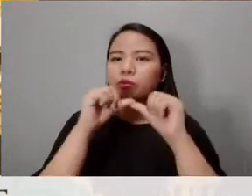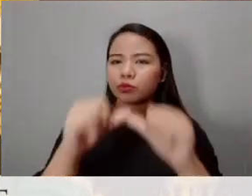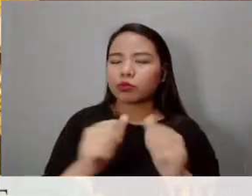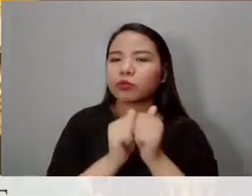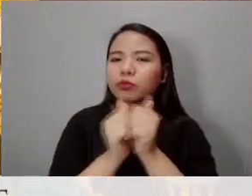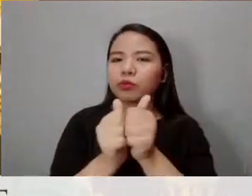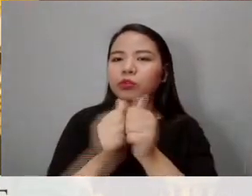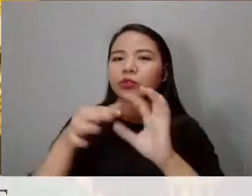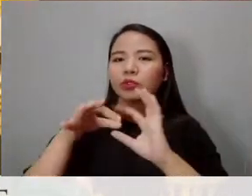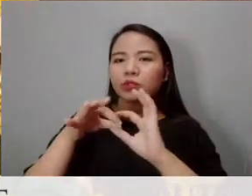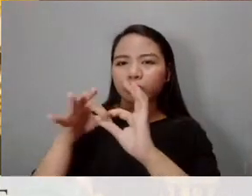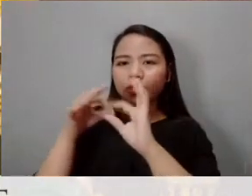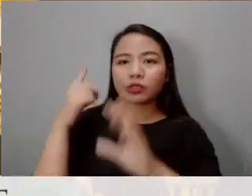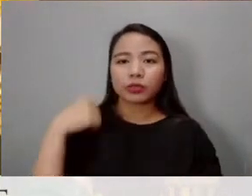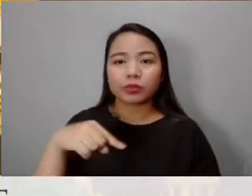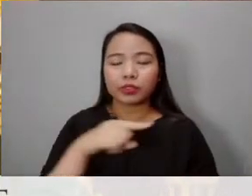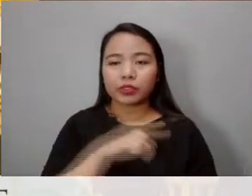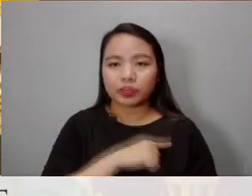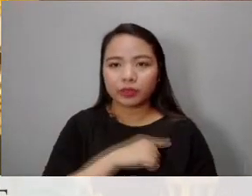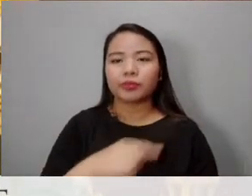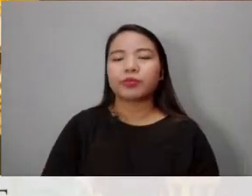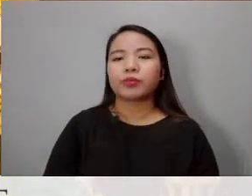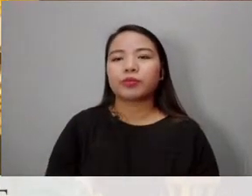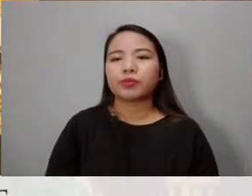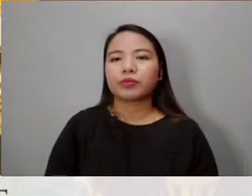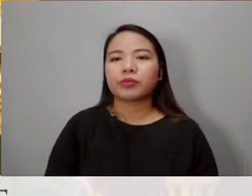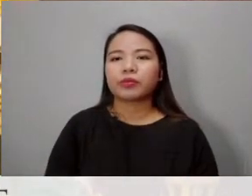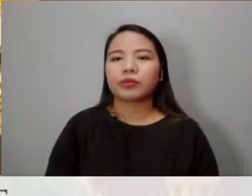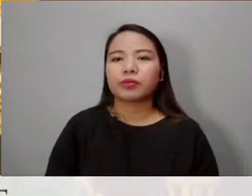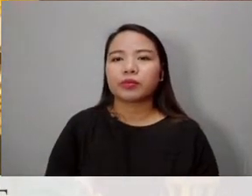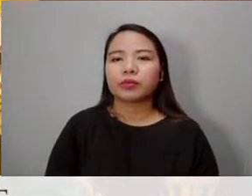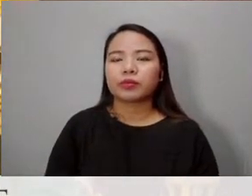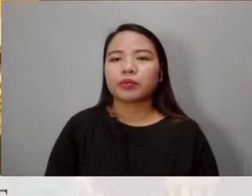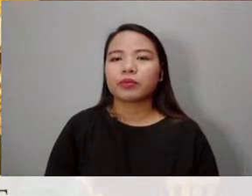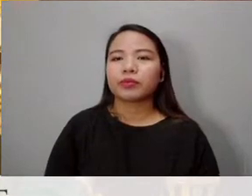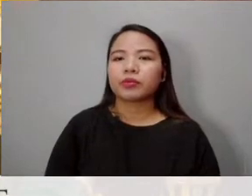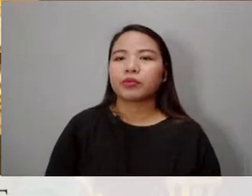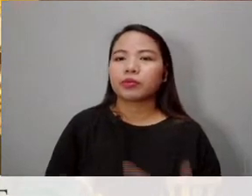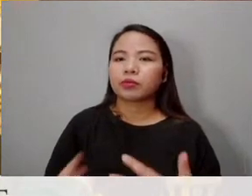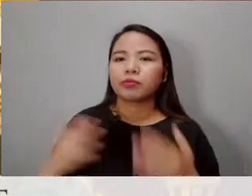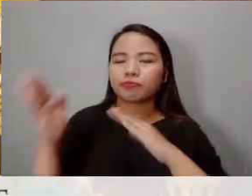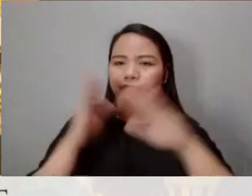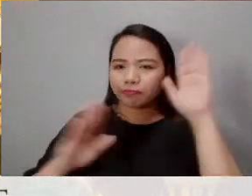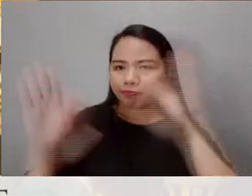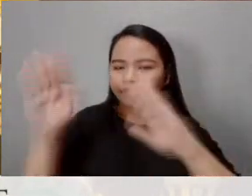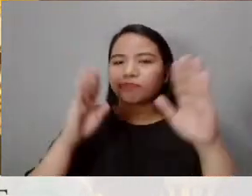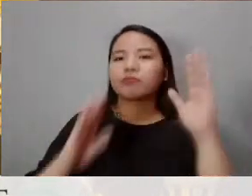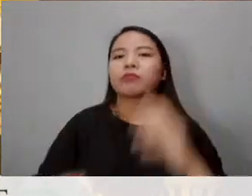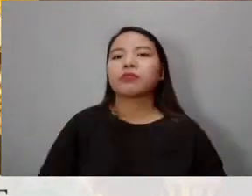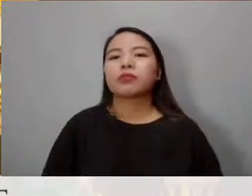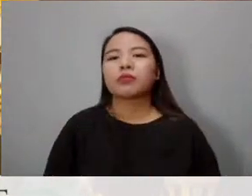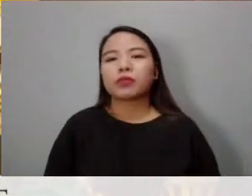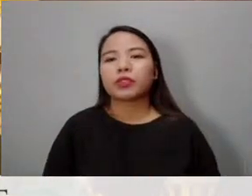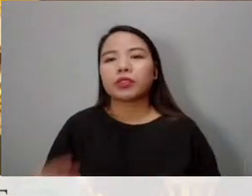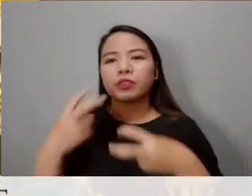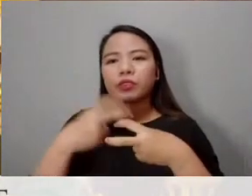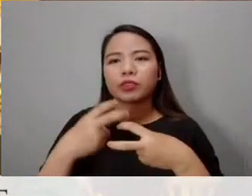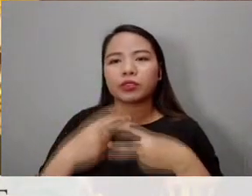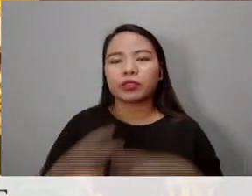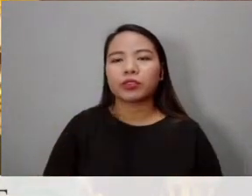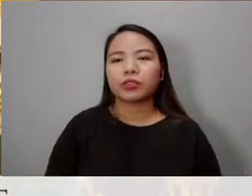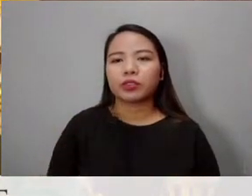us amidst the stormy seas towards the eternal heights. Just as our Mother